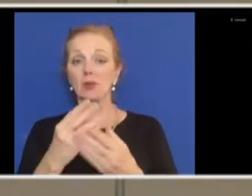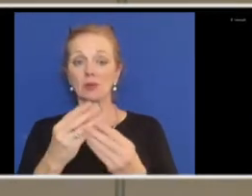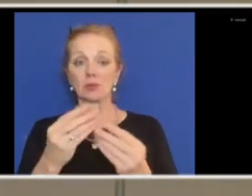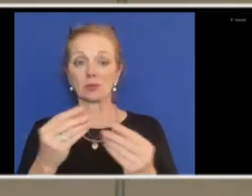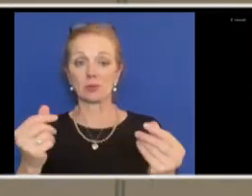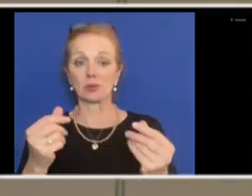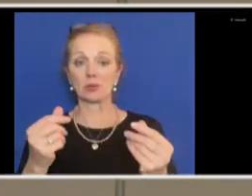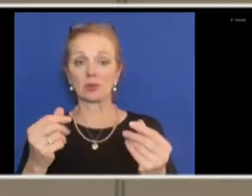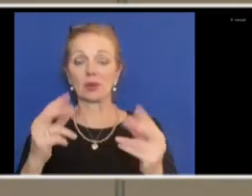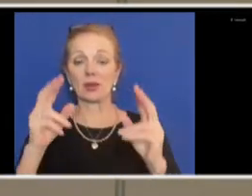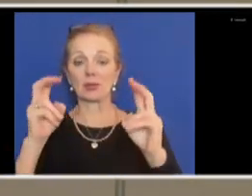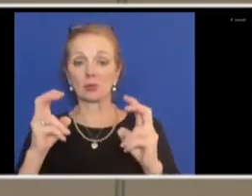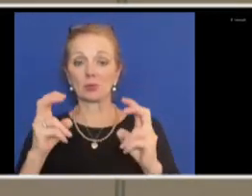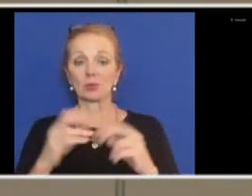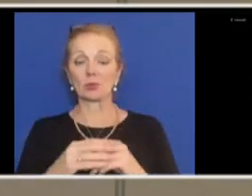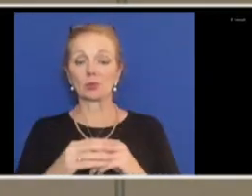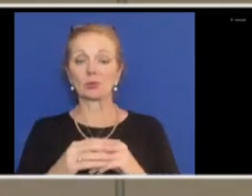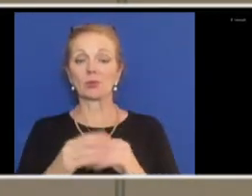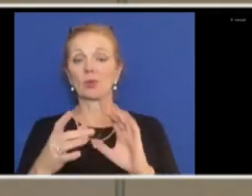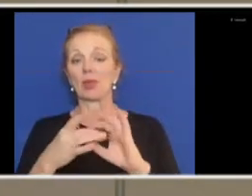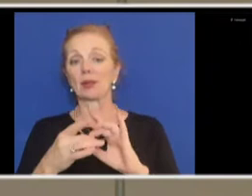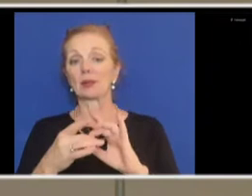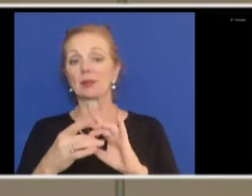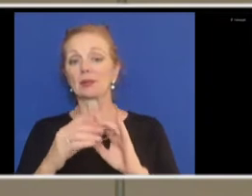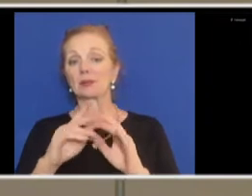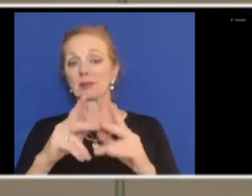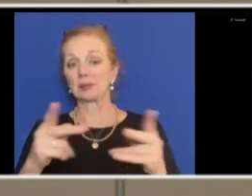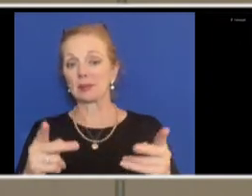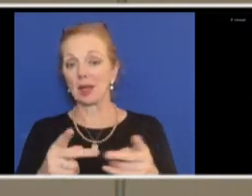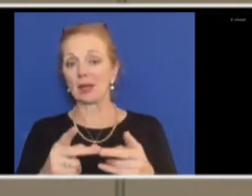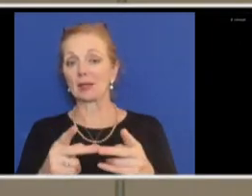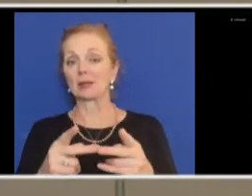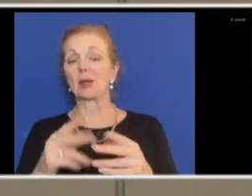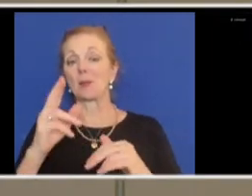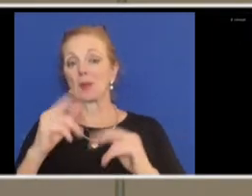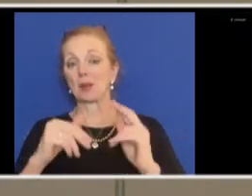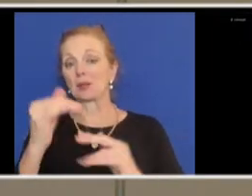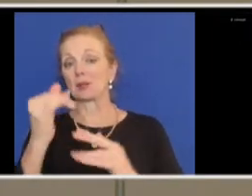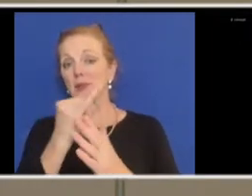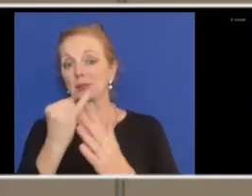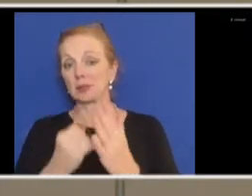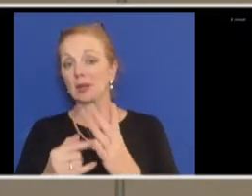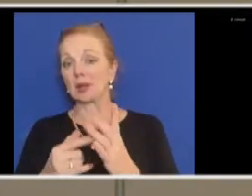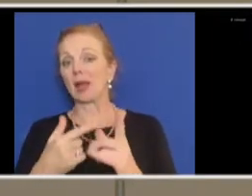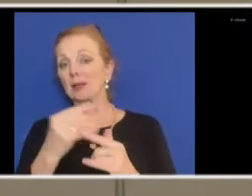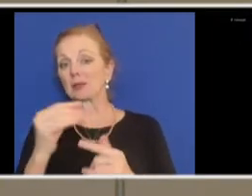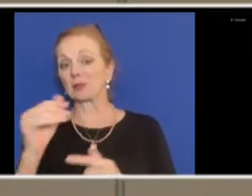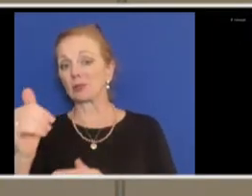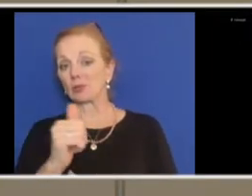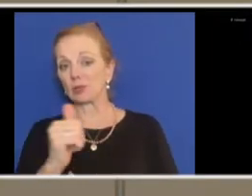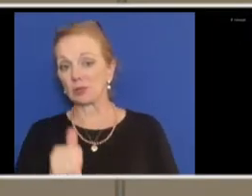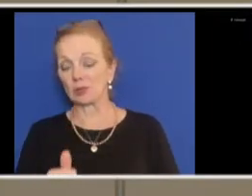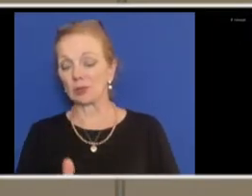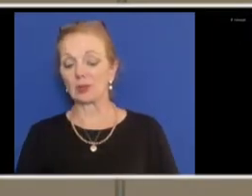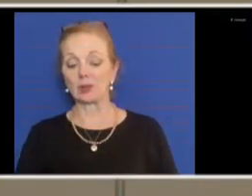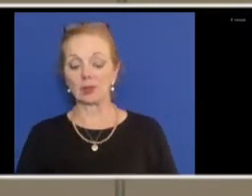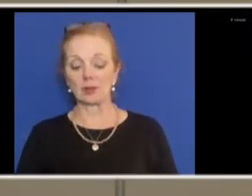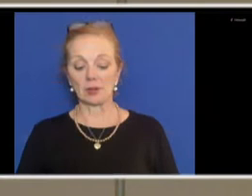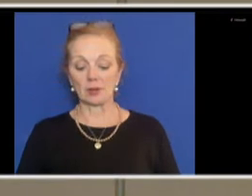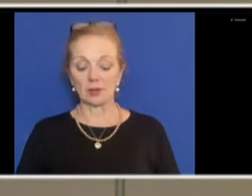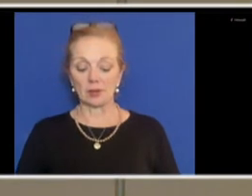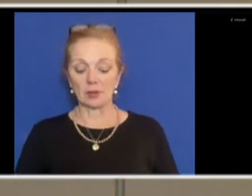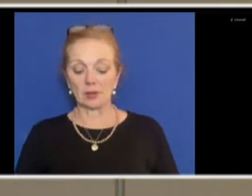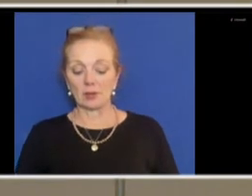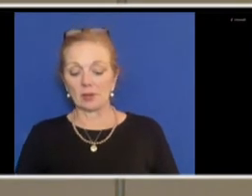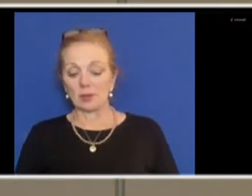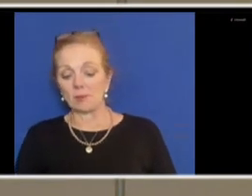outstanding issues related to site and building design and transportation there is opposition Community opposition to this petition so